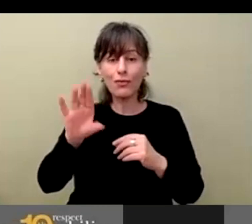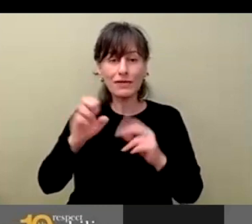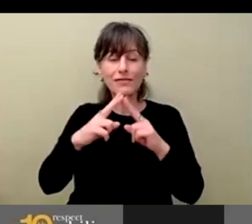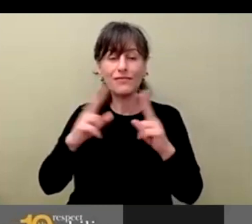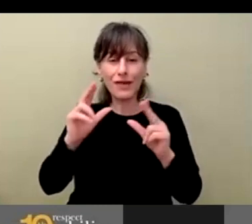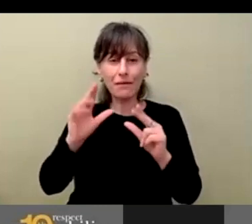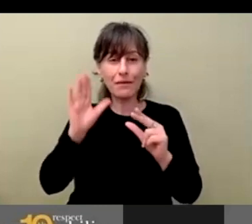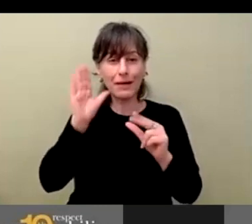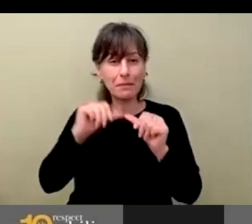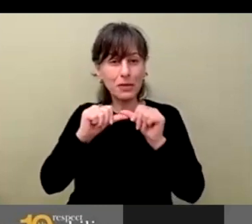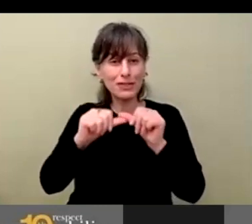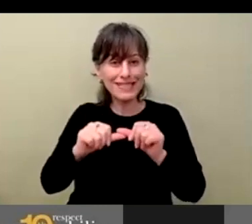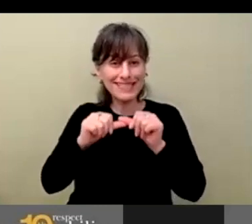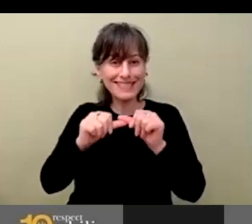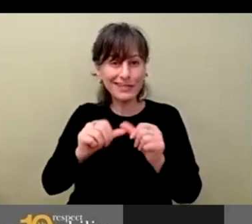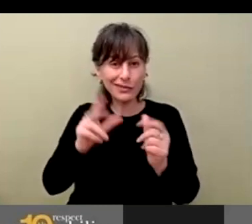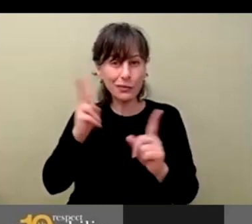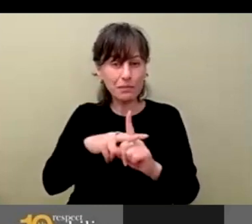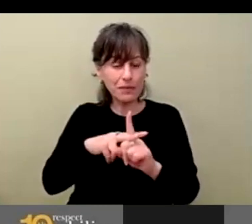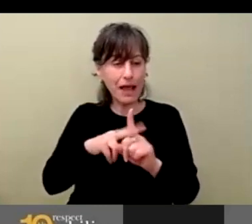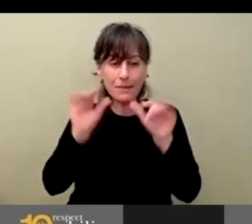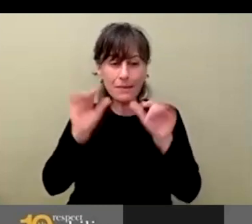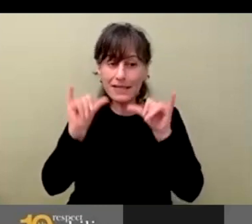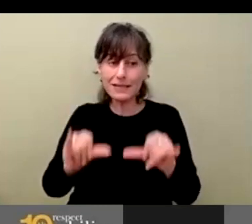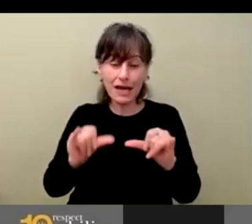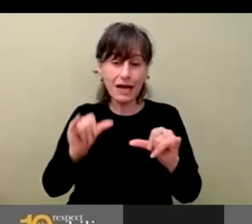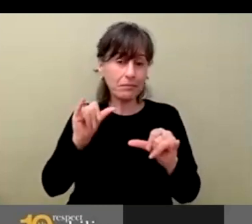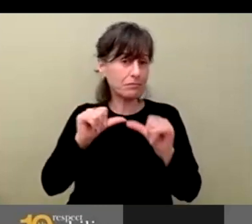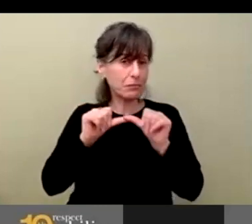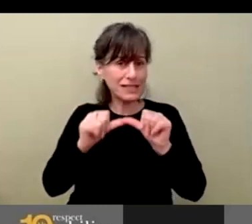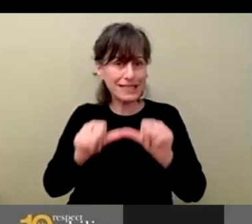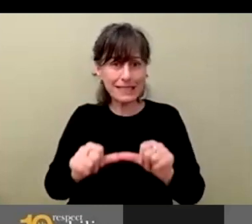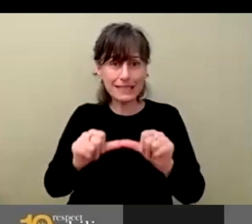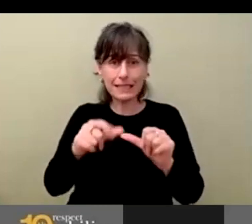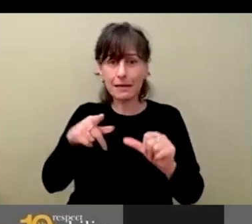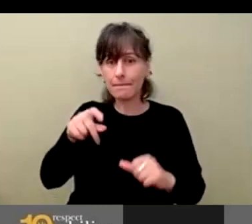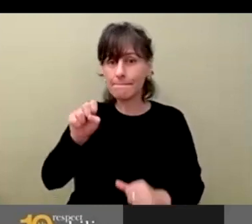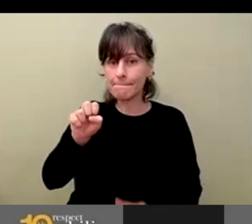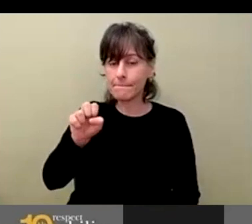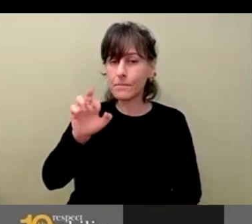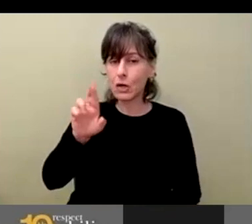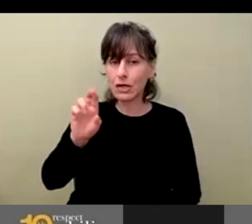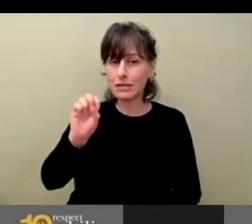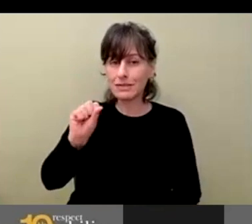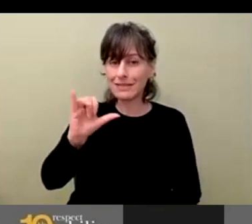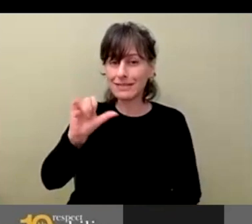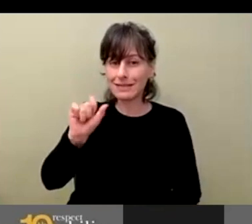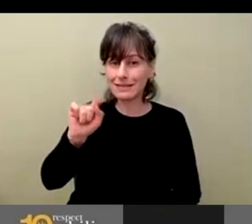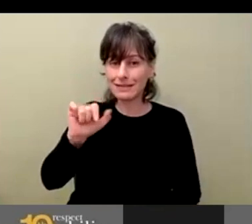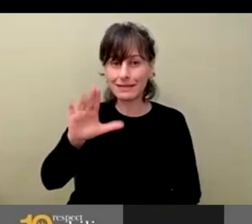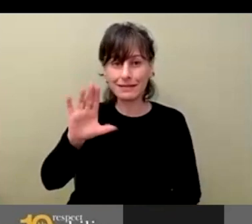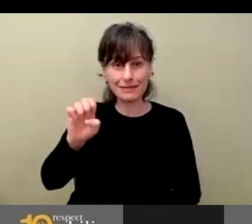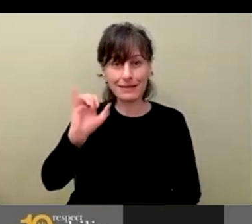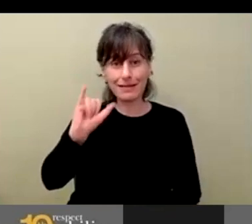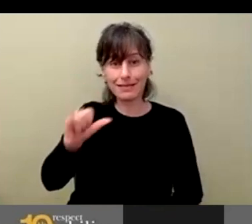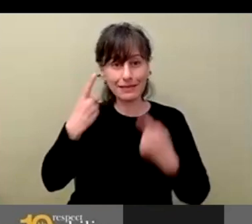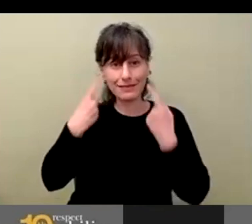applying for the fellowship, you have to keep being persistent, and that's really how you succeed in life, is